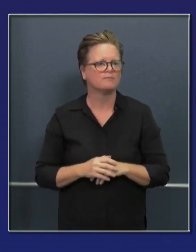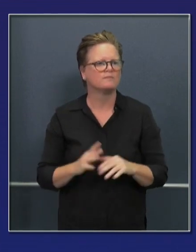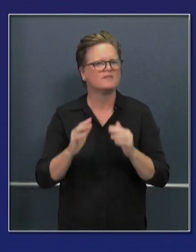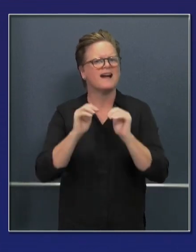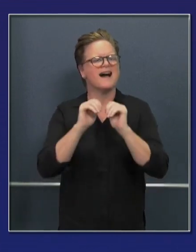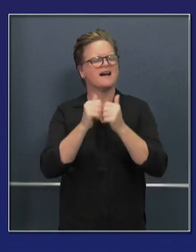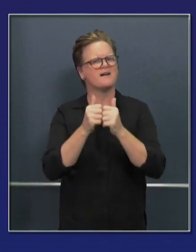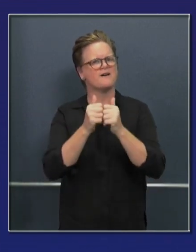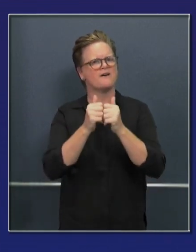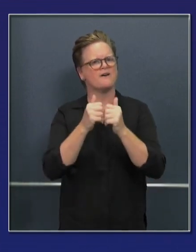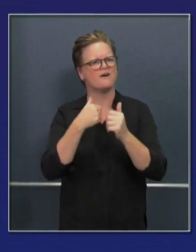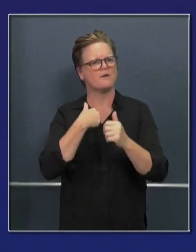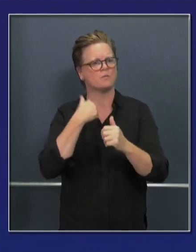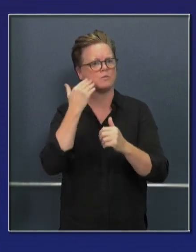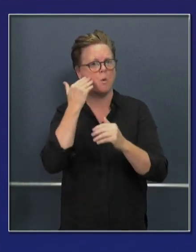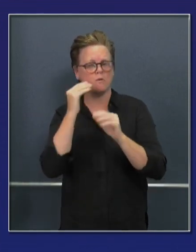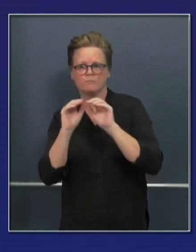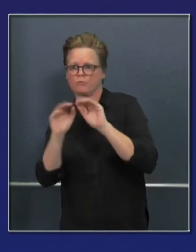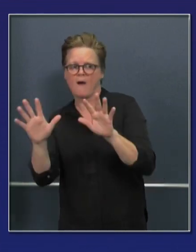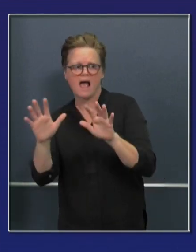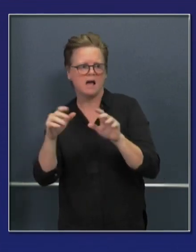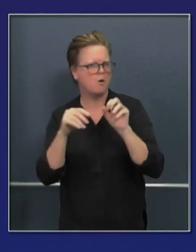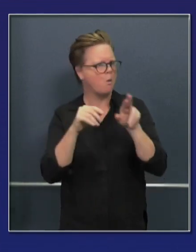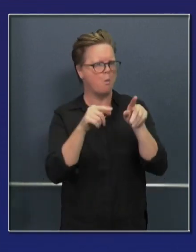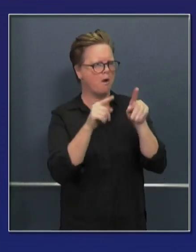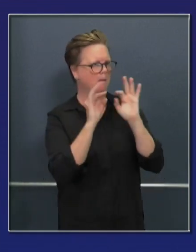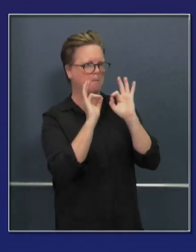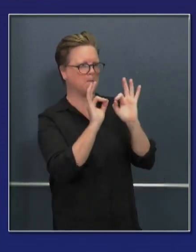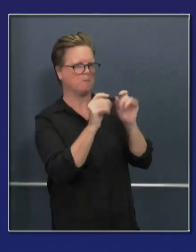tested positive for COVID-19. We